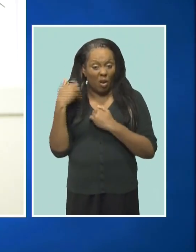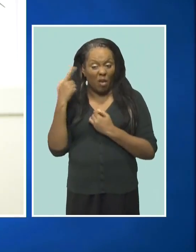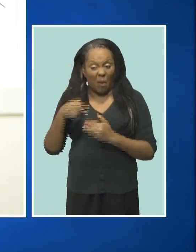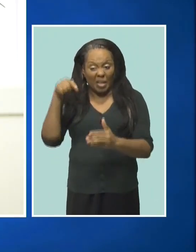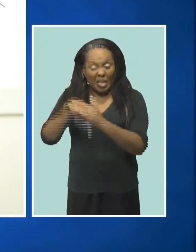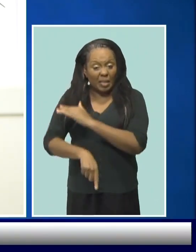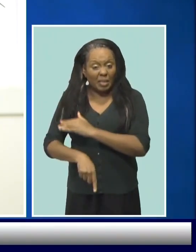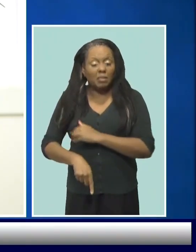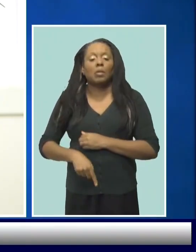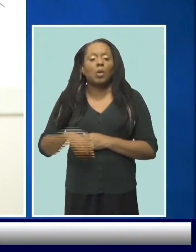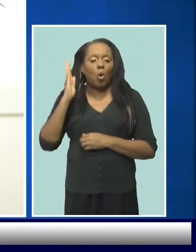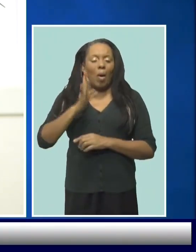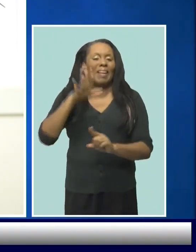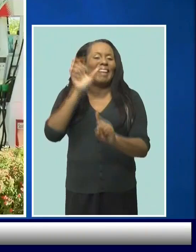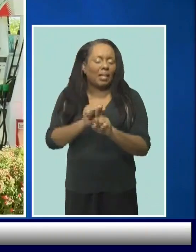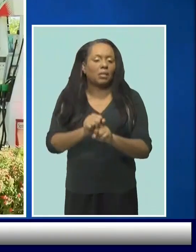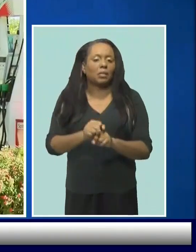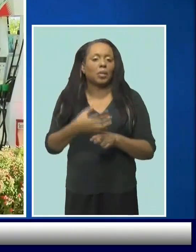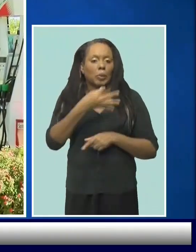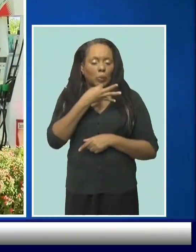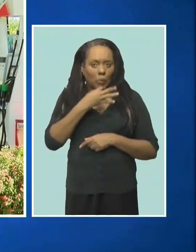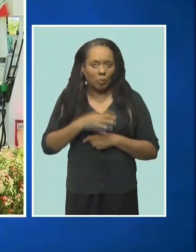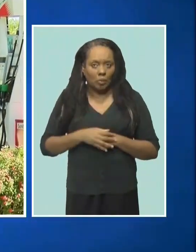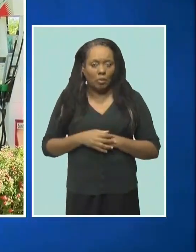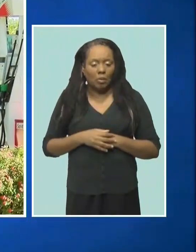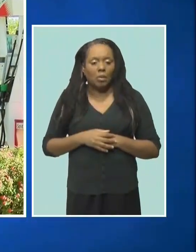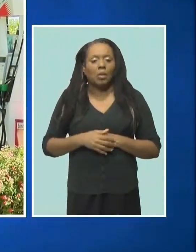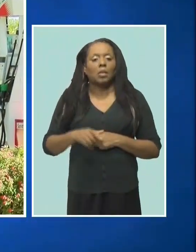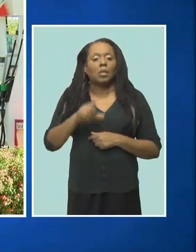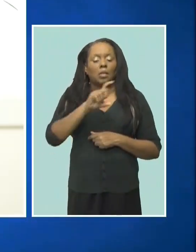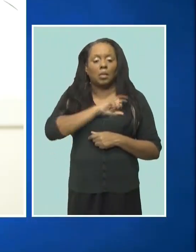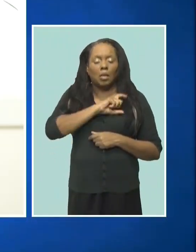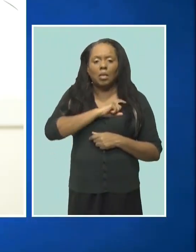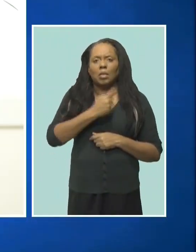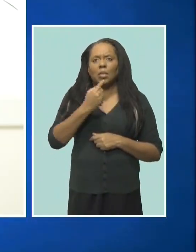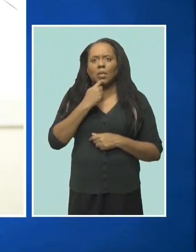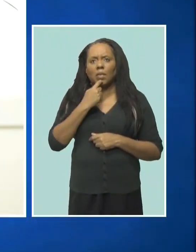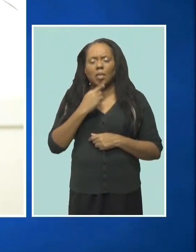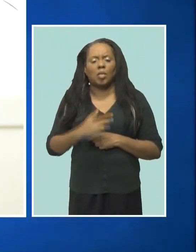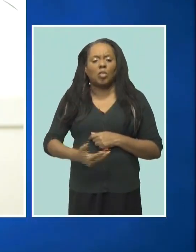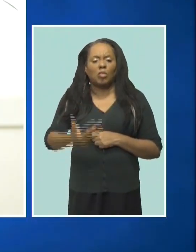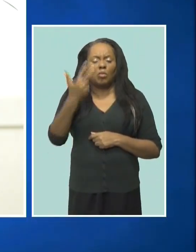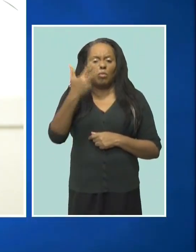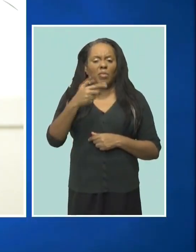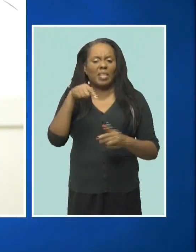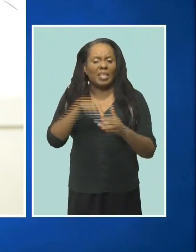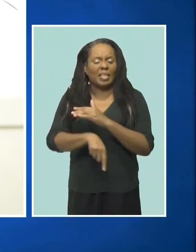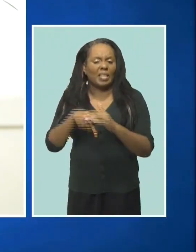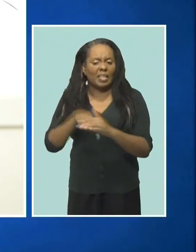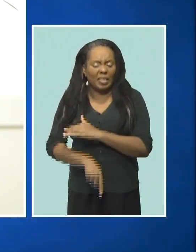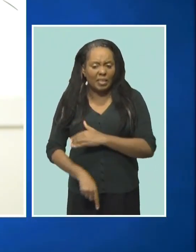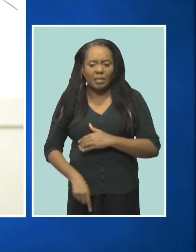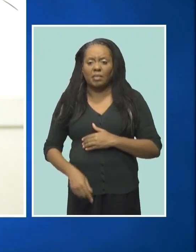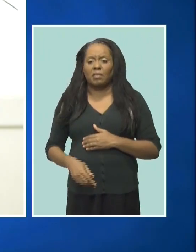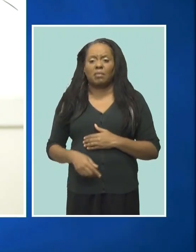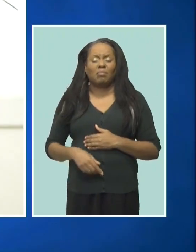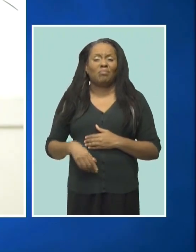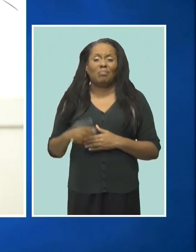you sooner than later. Commissioner Boyce says the 3 homicides in less than 2 weeks were all